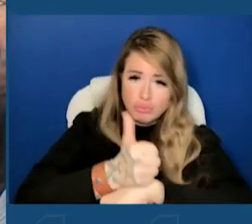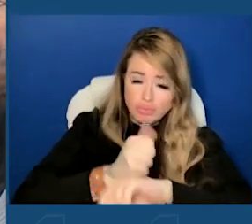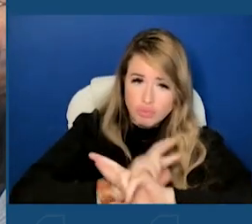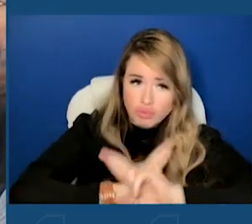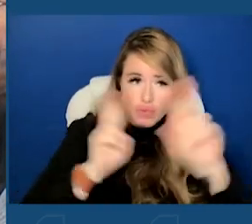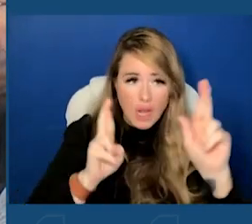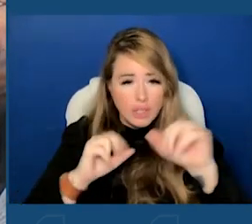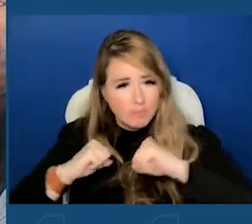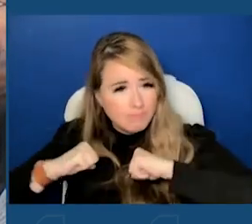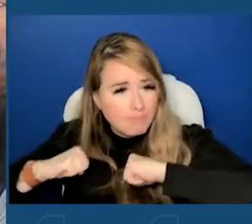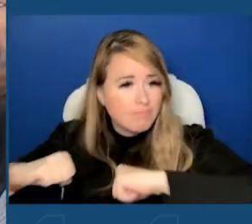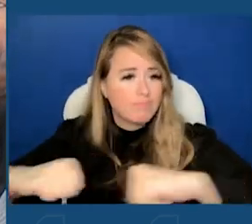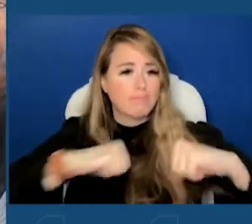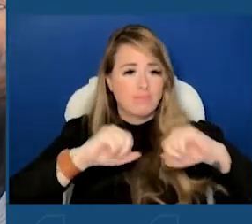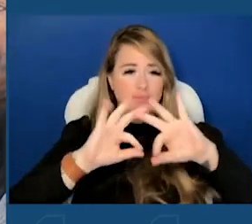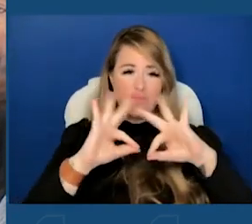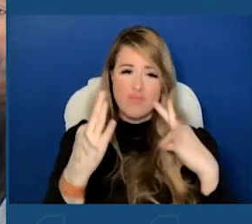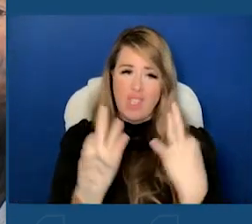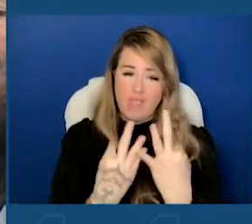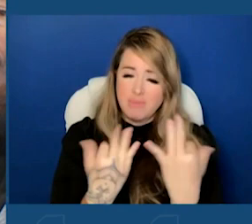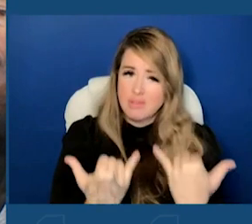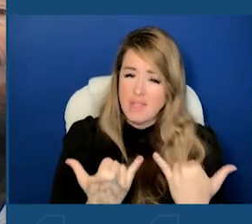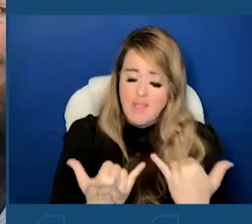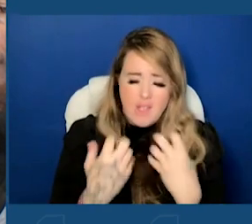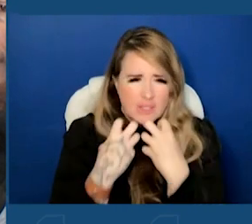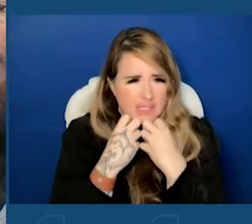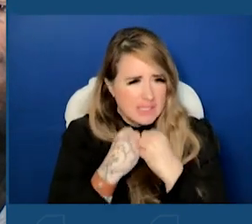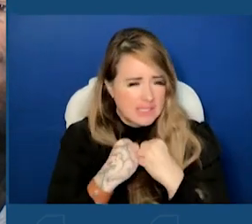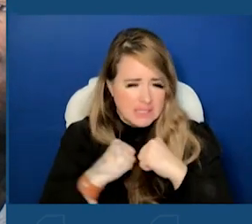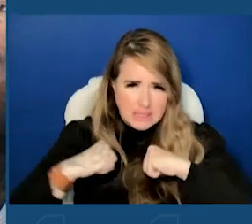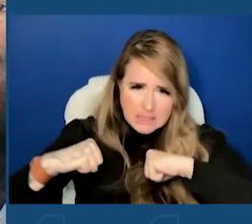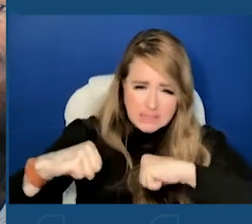families, particularly so hard at this time of the year.